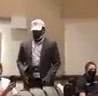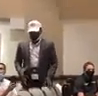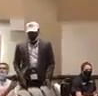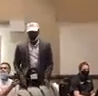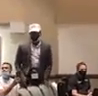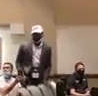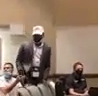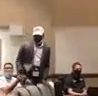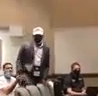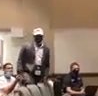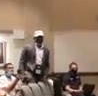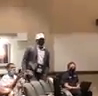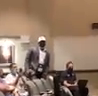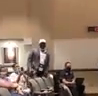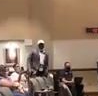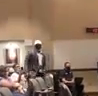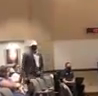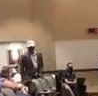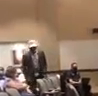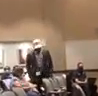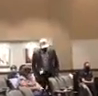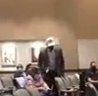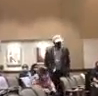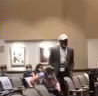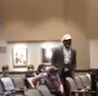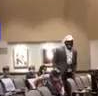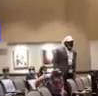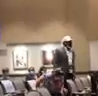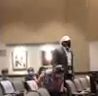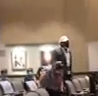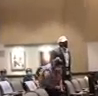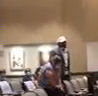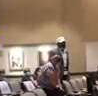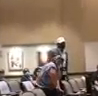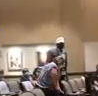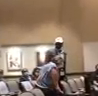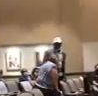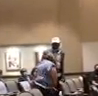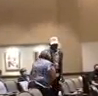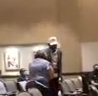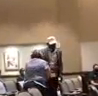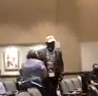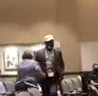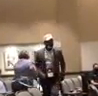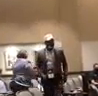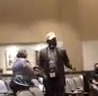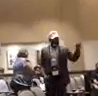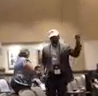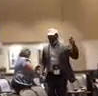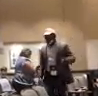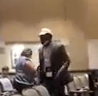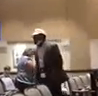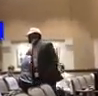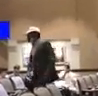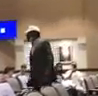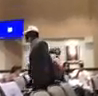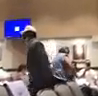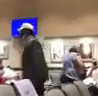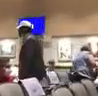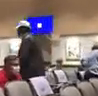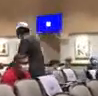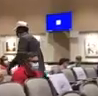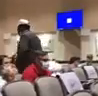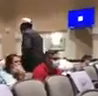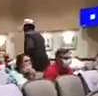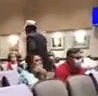position. That's the thing. You work for us. Always remember that. Recess until the moon come out, but you're going to unmask us.